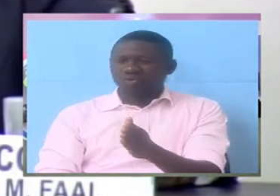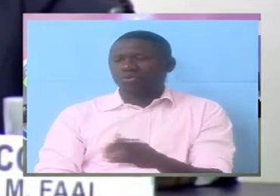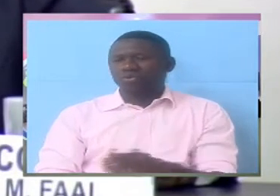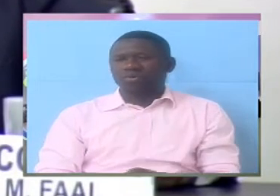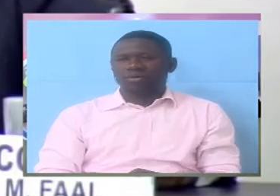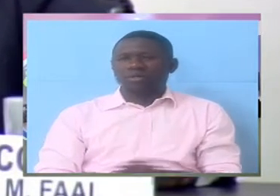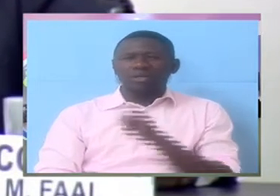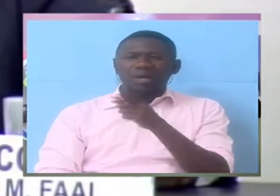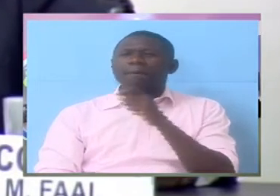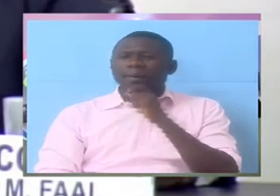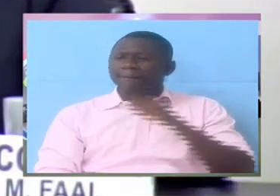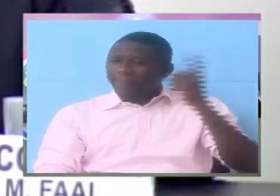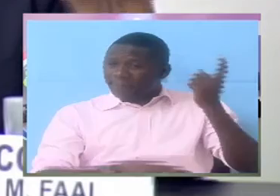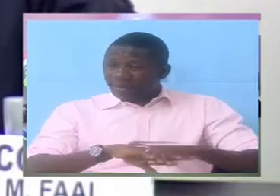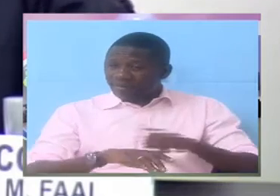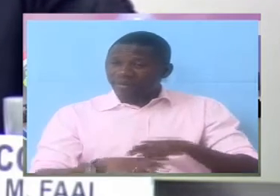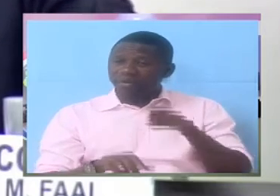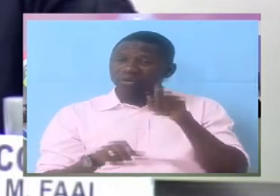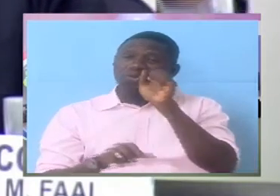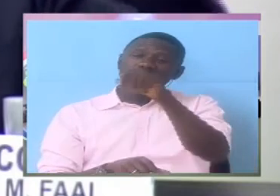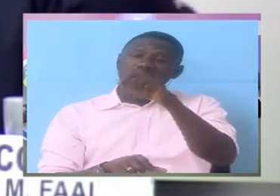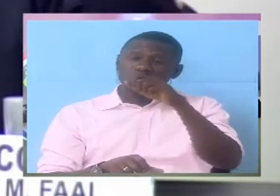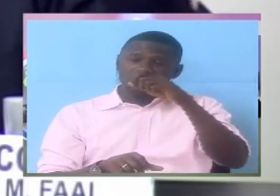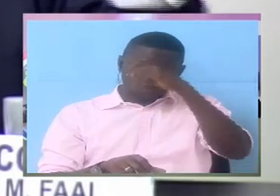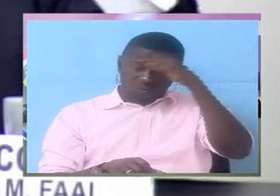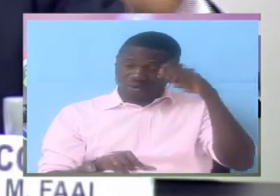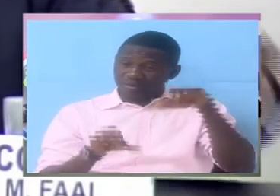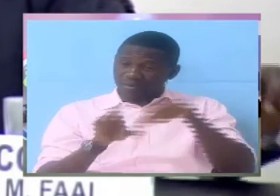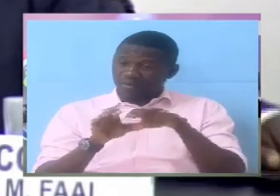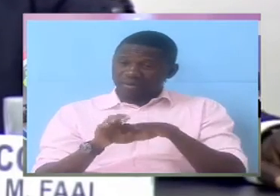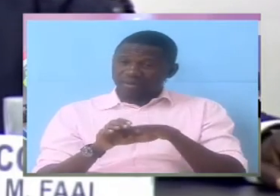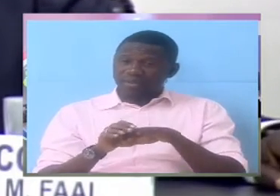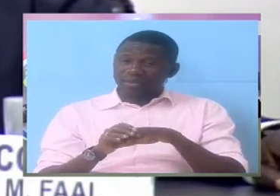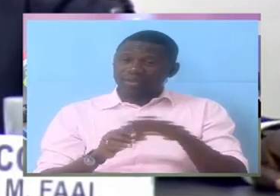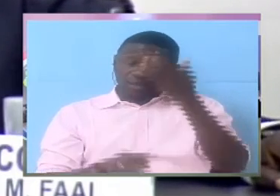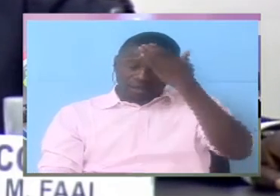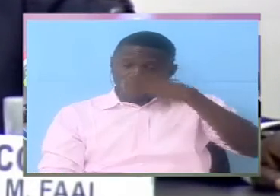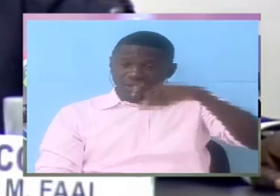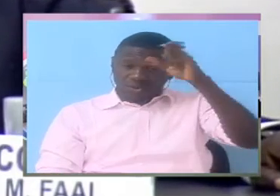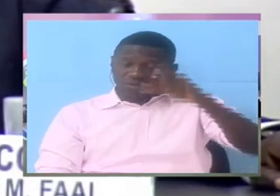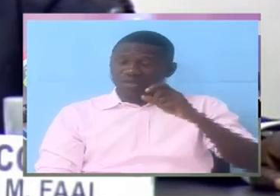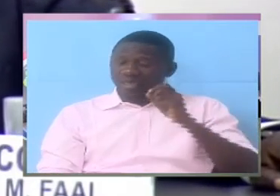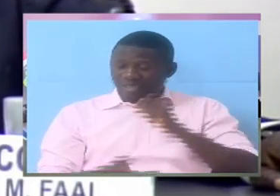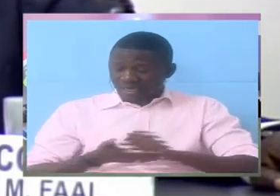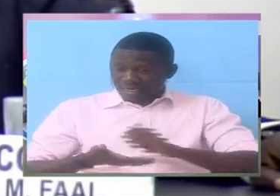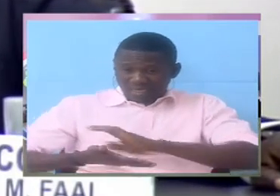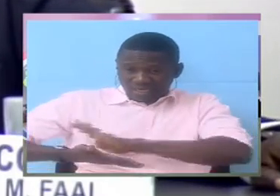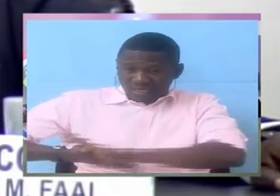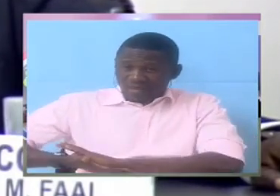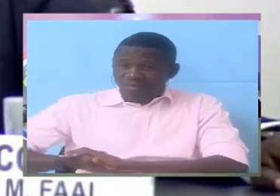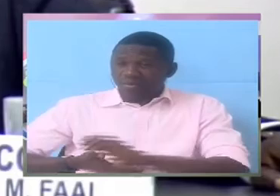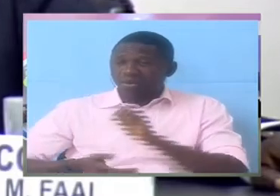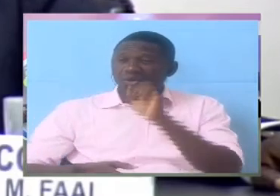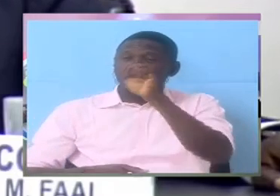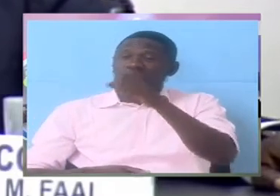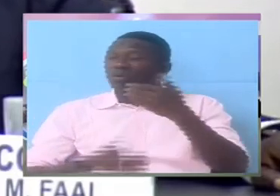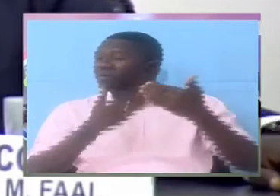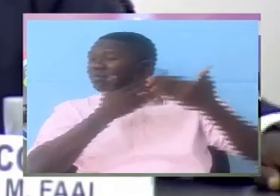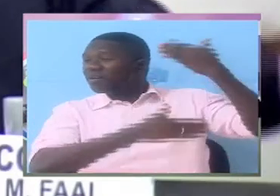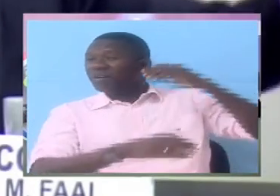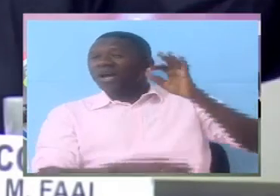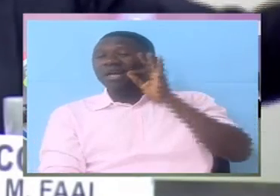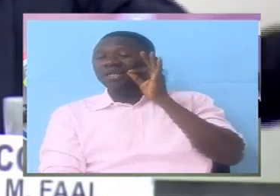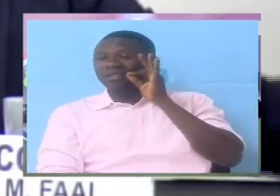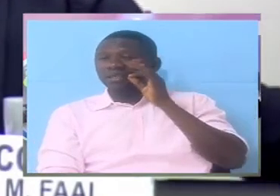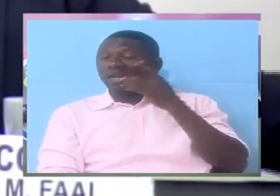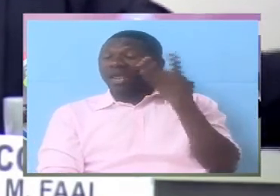he beaten by your colleagues? The commission has noted your previous answers. And if you choose to prevaricate this time